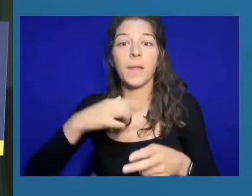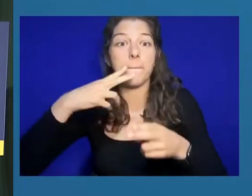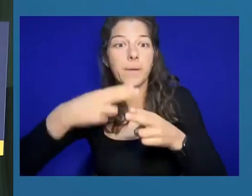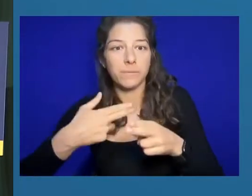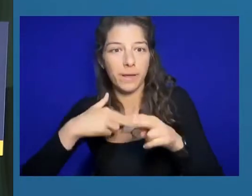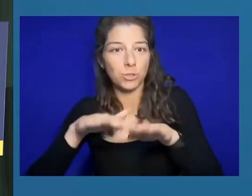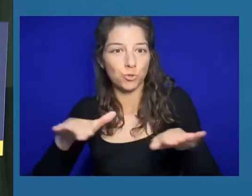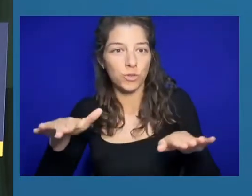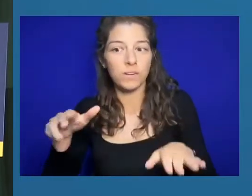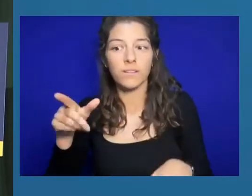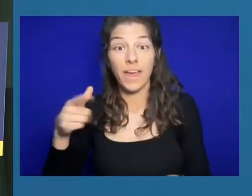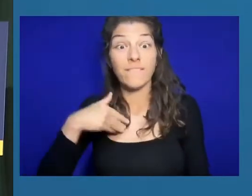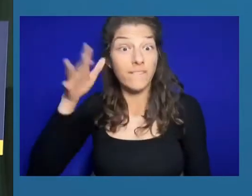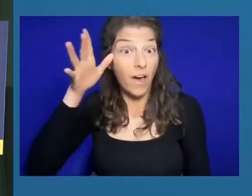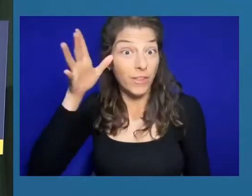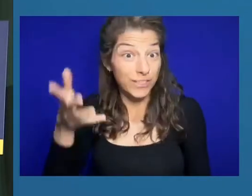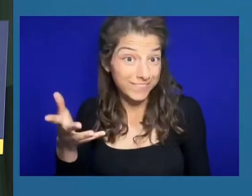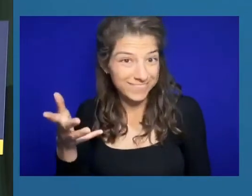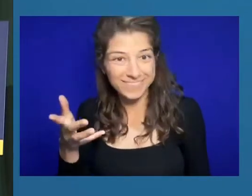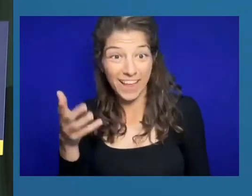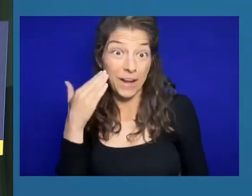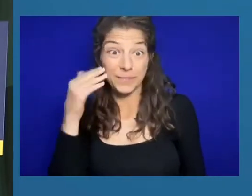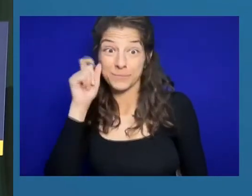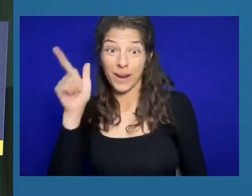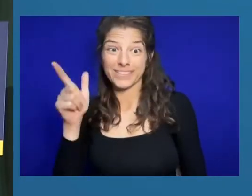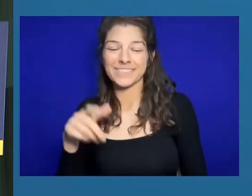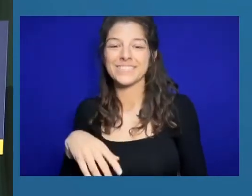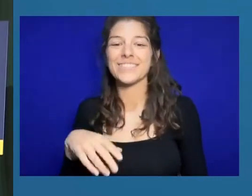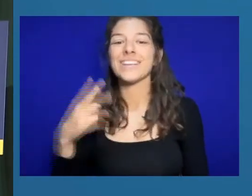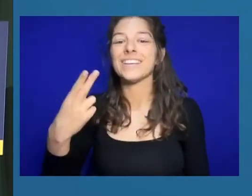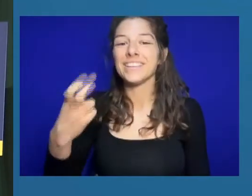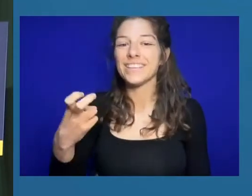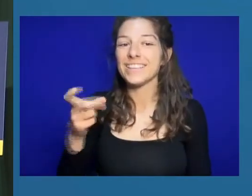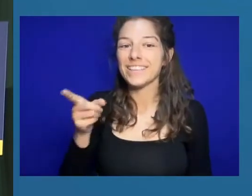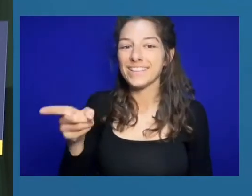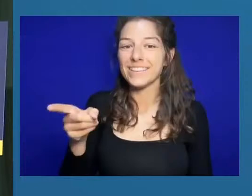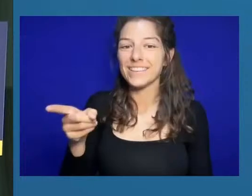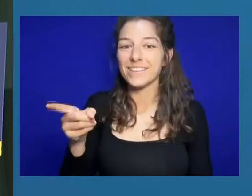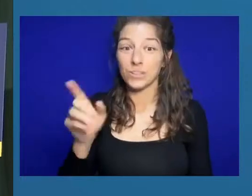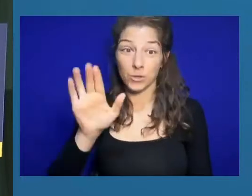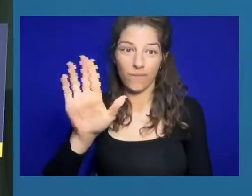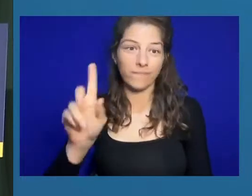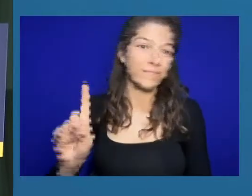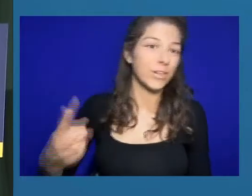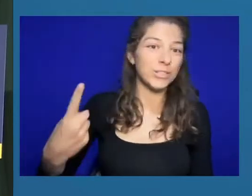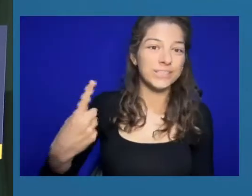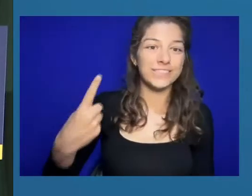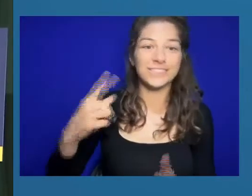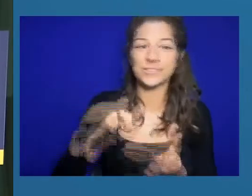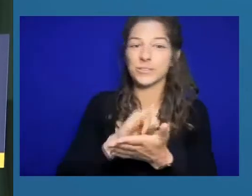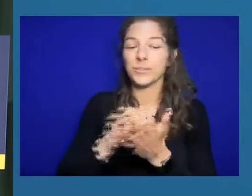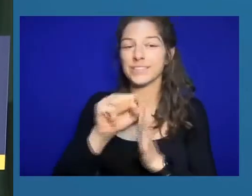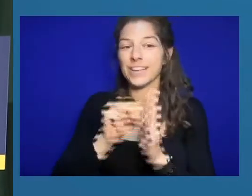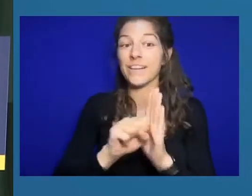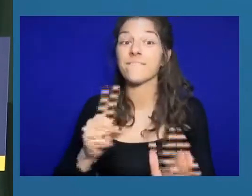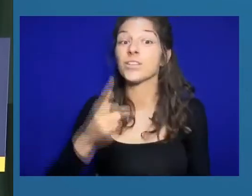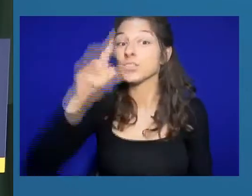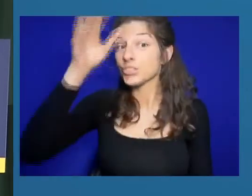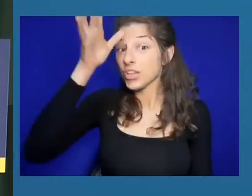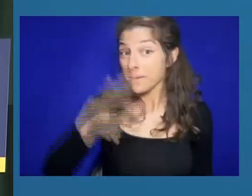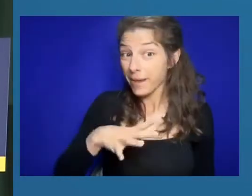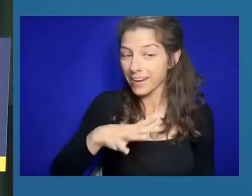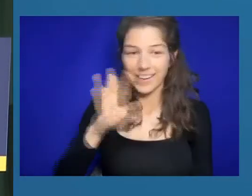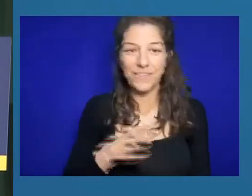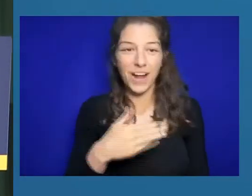They do have a father, and he happens to be your very first New York State first gentleman because you never had a